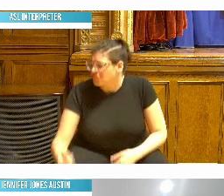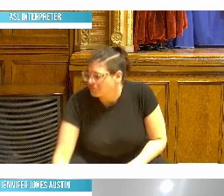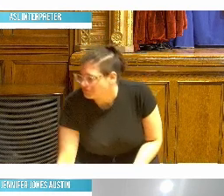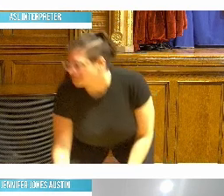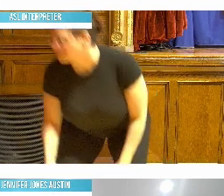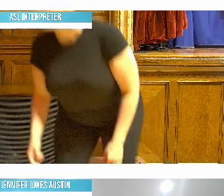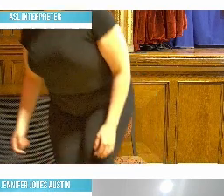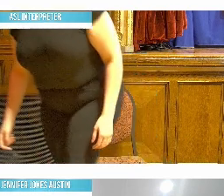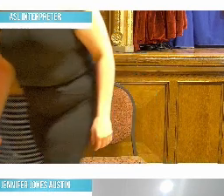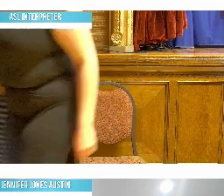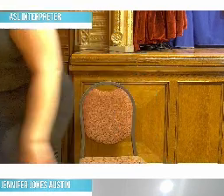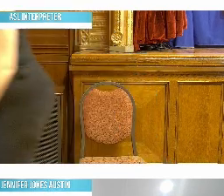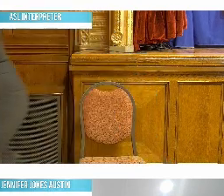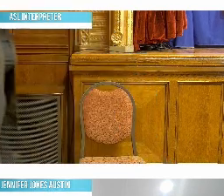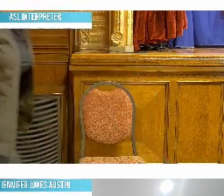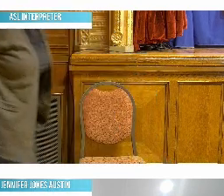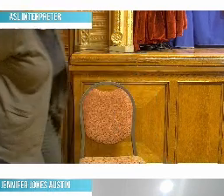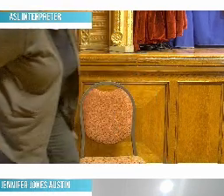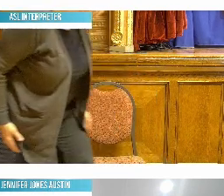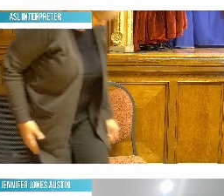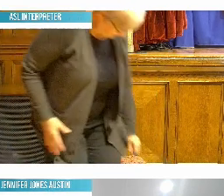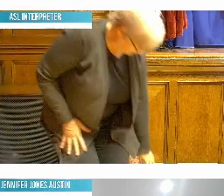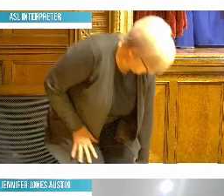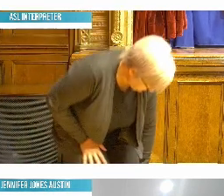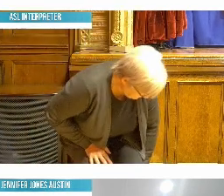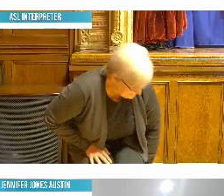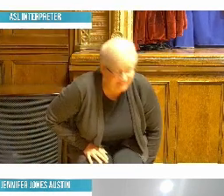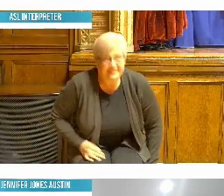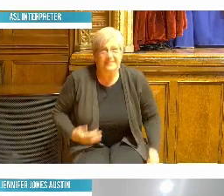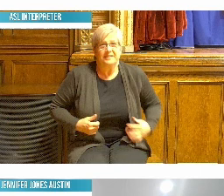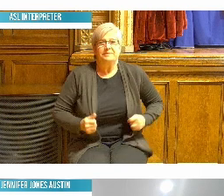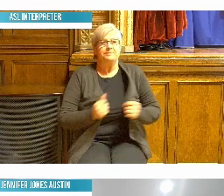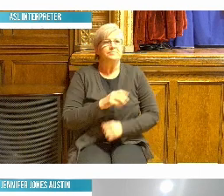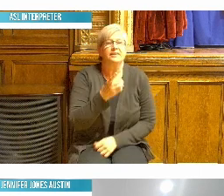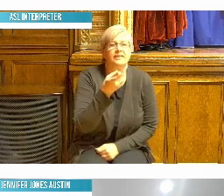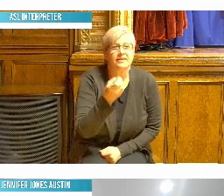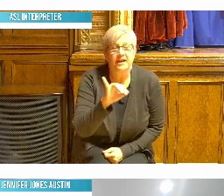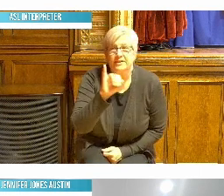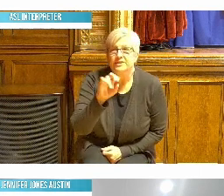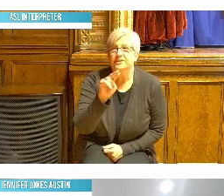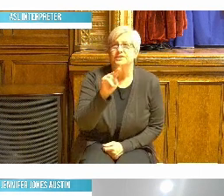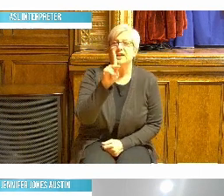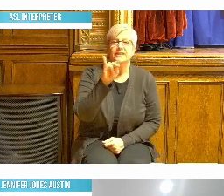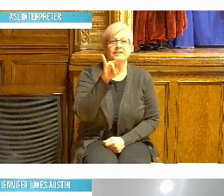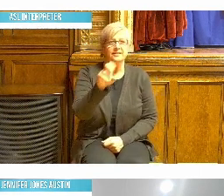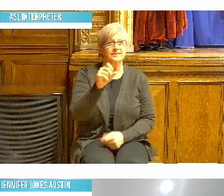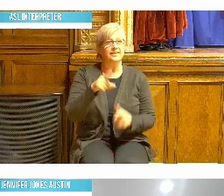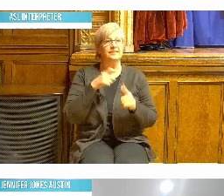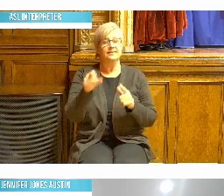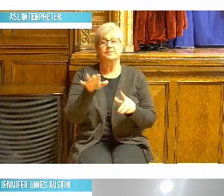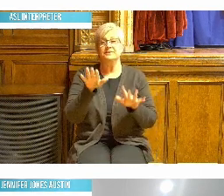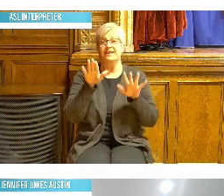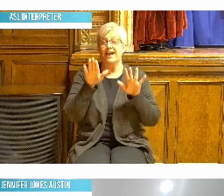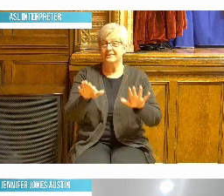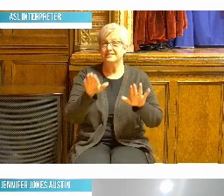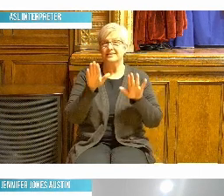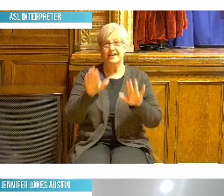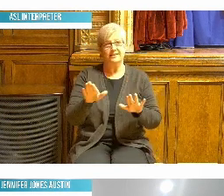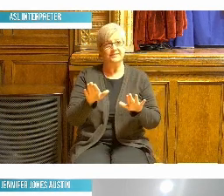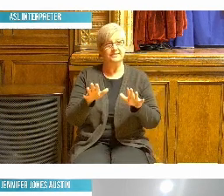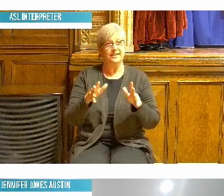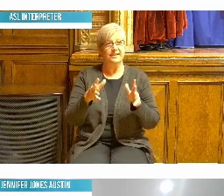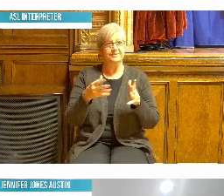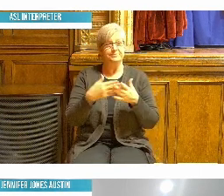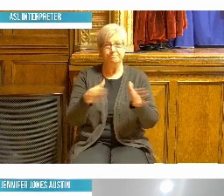Dr. Jenkins, can you hear me? I can hear you. I'm so sorry. Yes, it was an excellent, excellent public